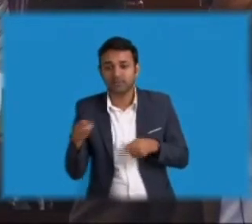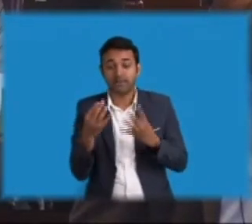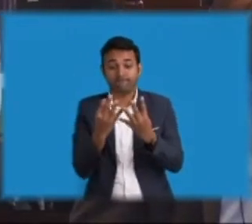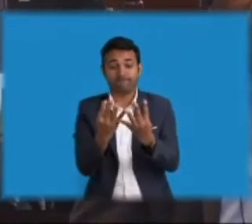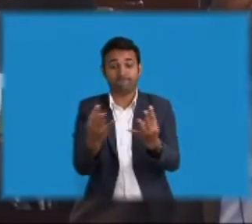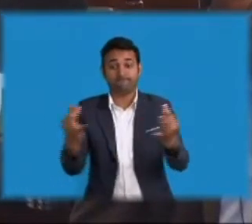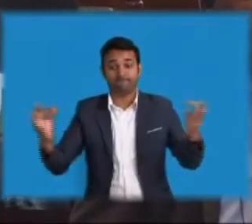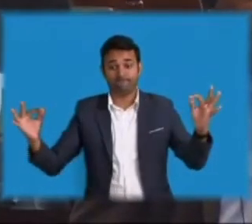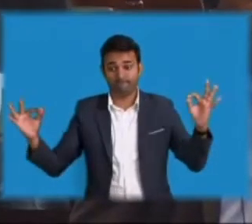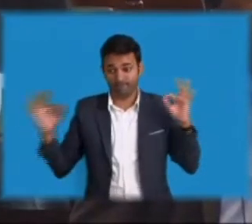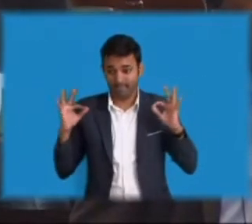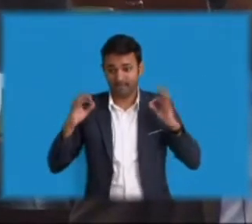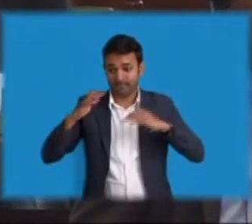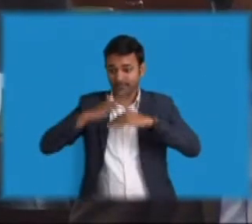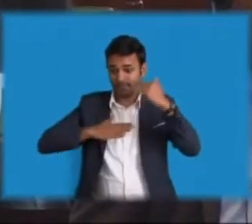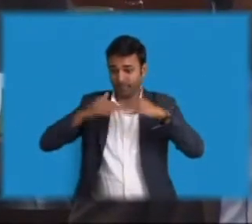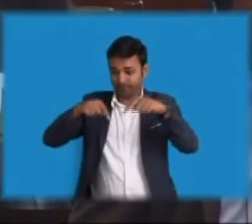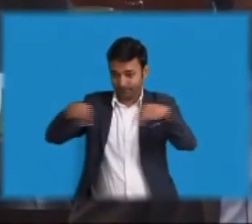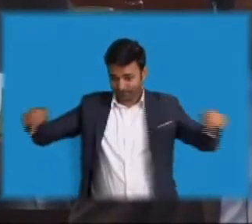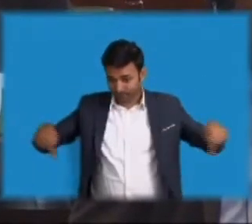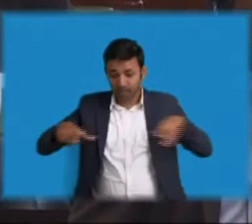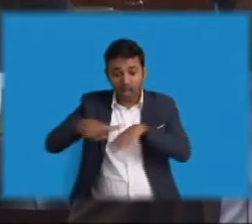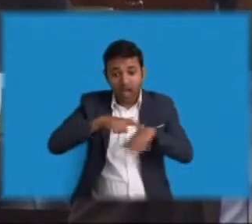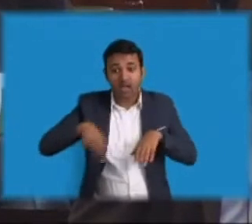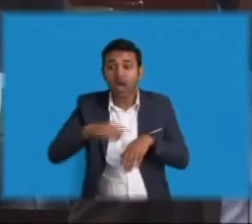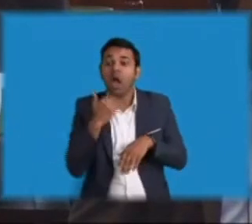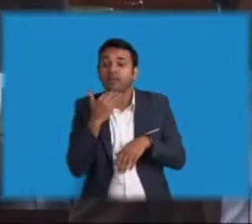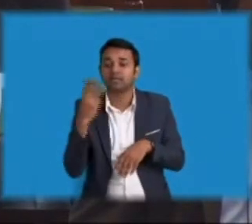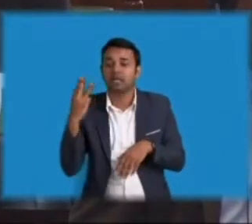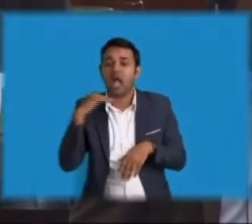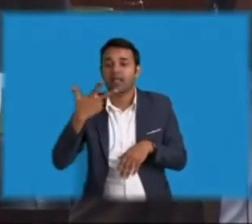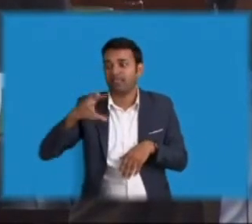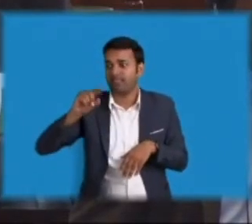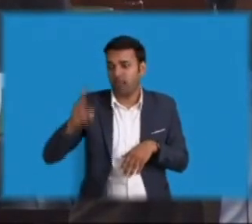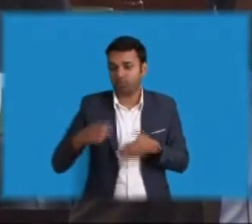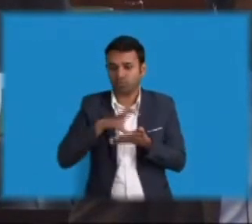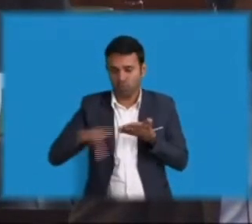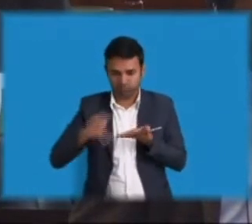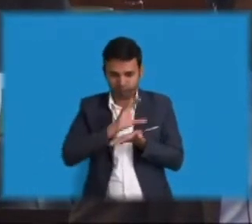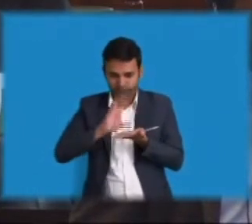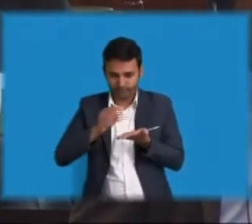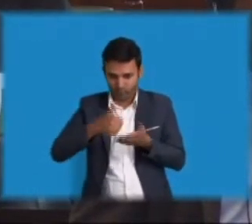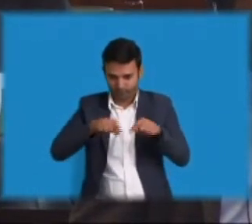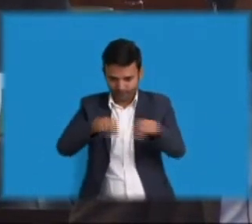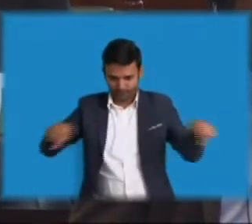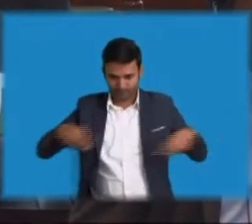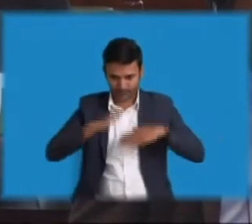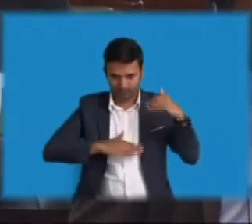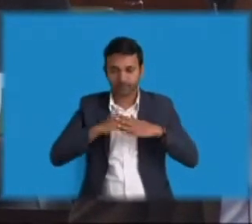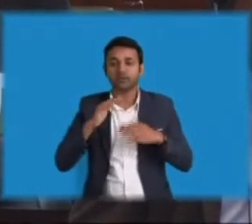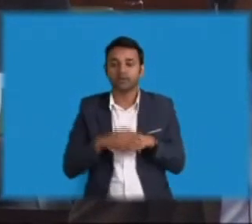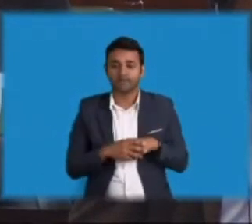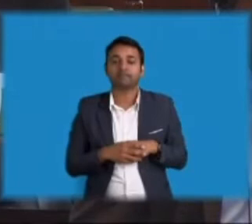Maruru landfill at a cost of $380,000 following relevant environment impact studies. Works on Goving Park will start